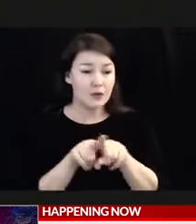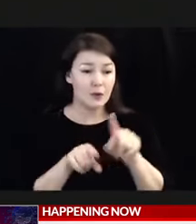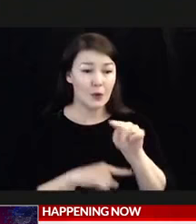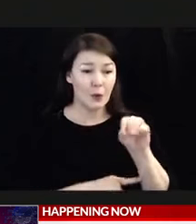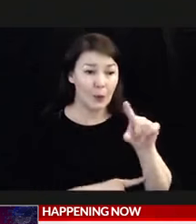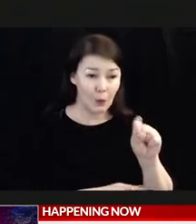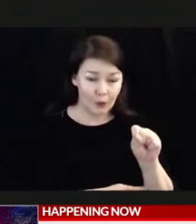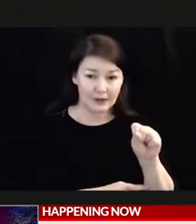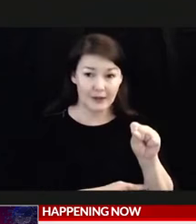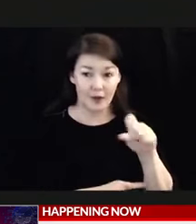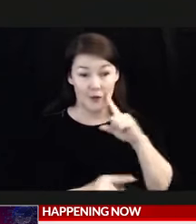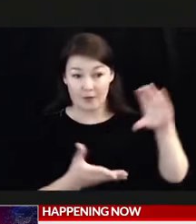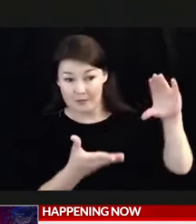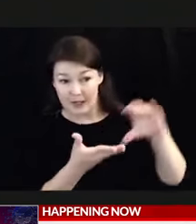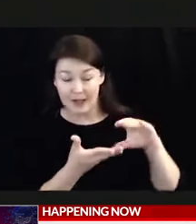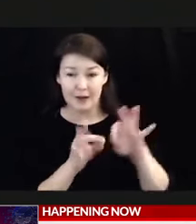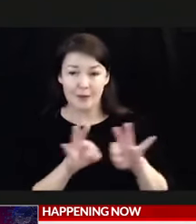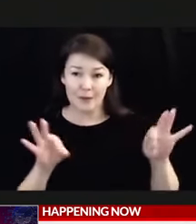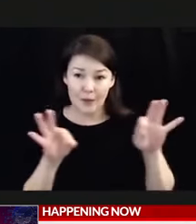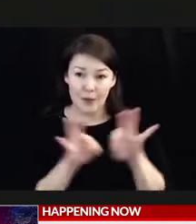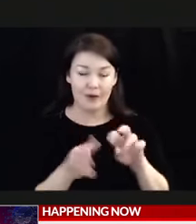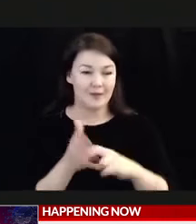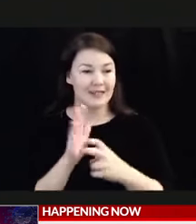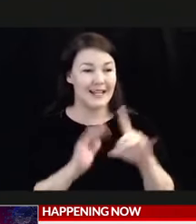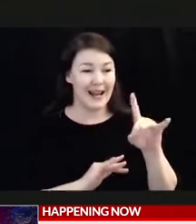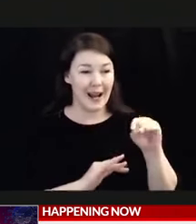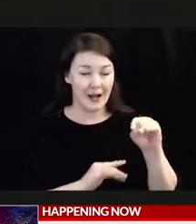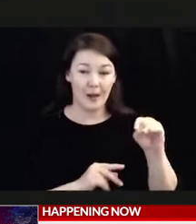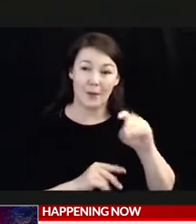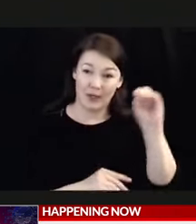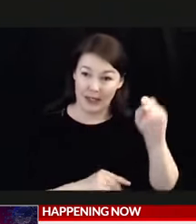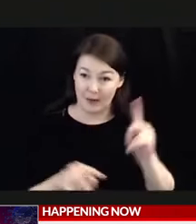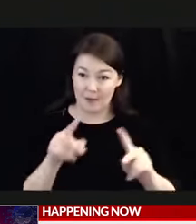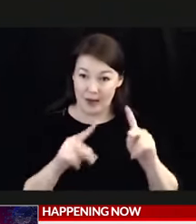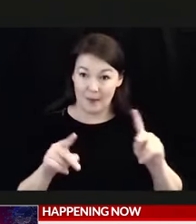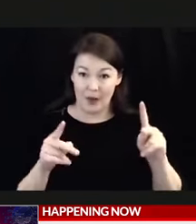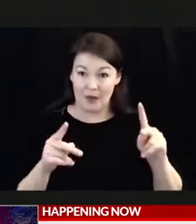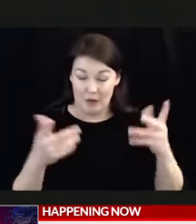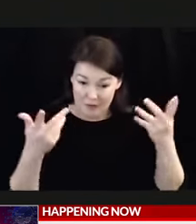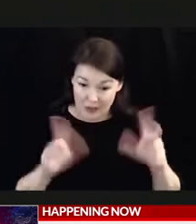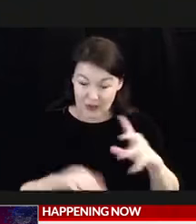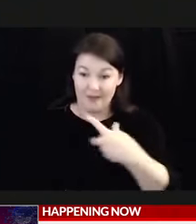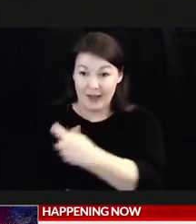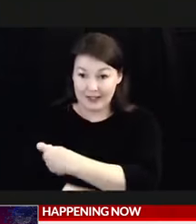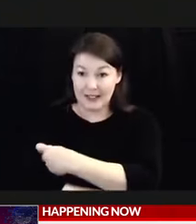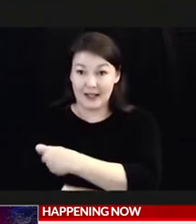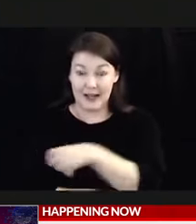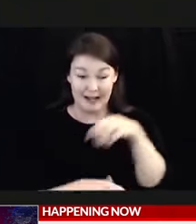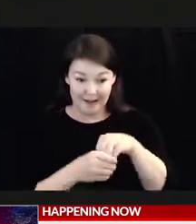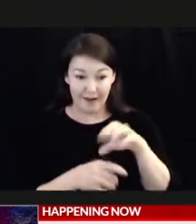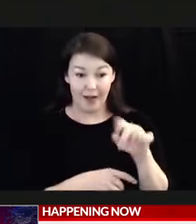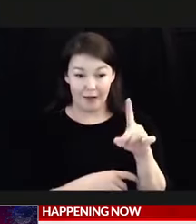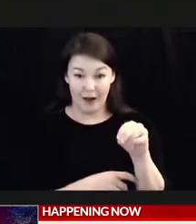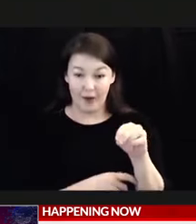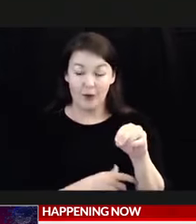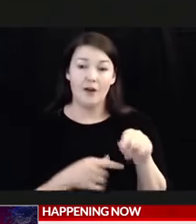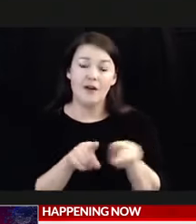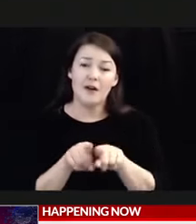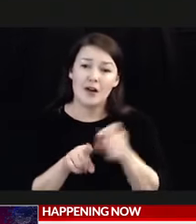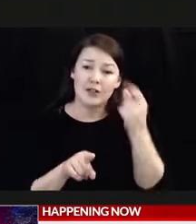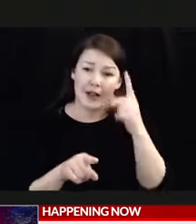tools are important. With 80% of Coloradans vaccinated, the fact that we're able to have infections at this rate, our hospitals filling up with